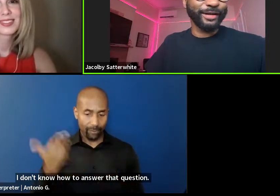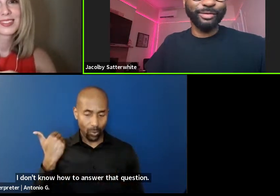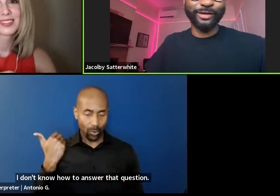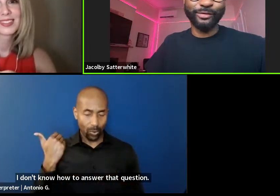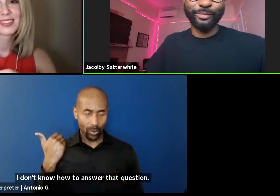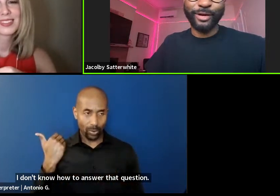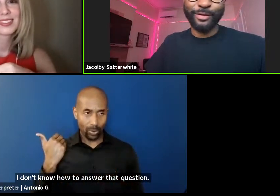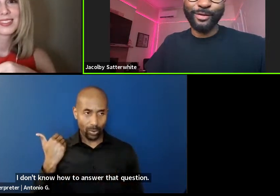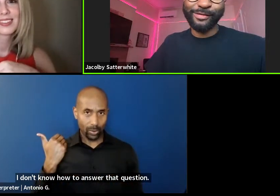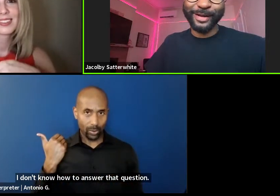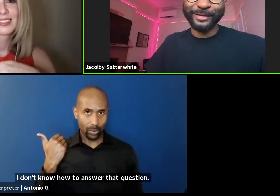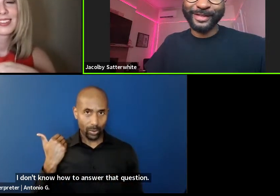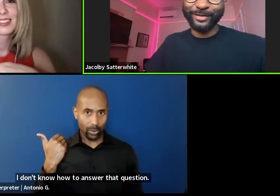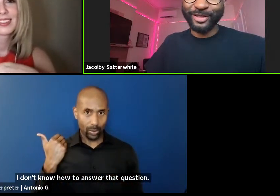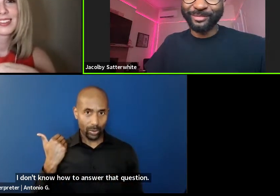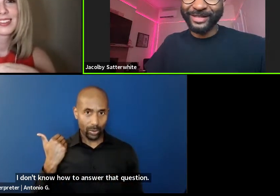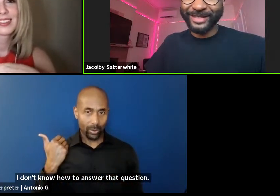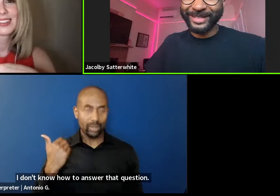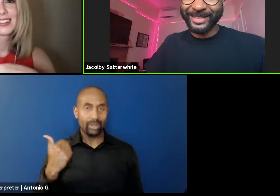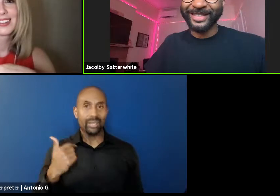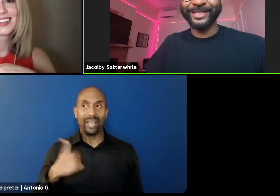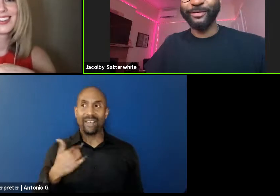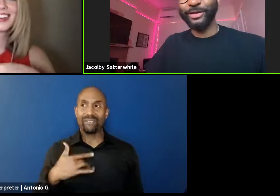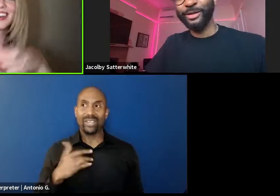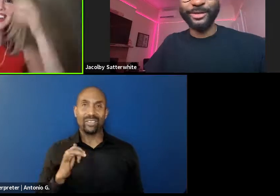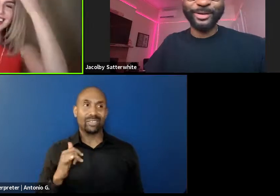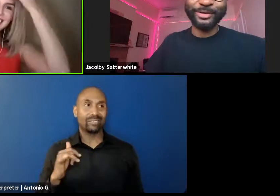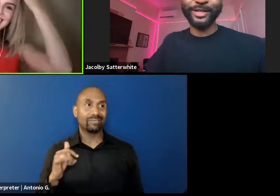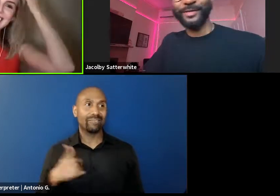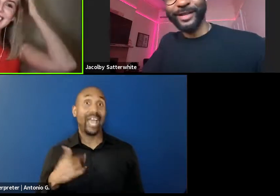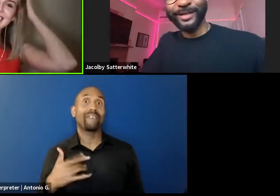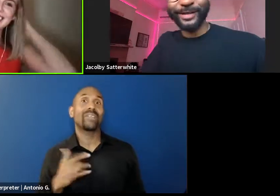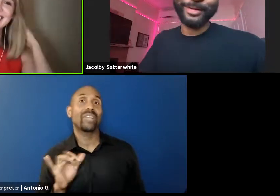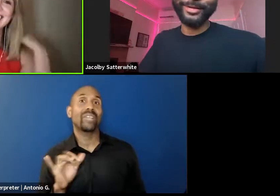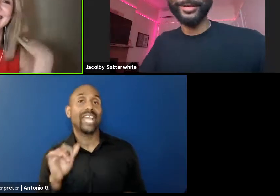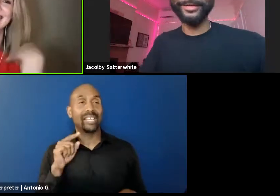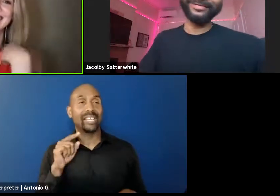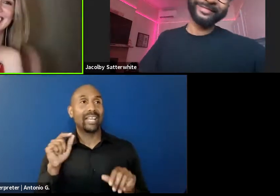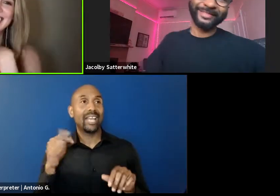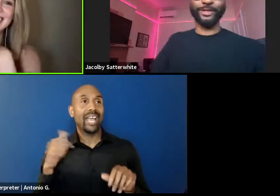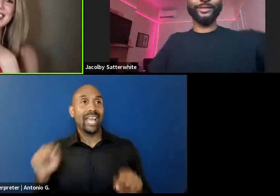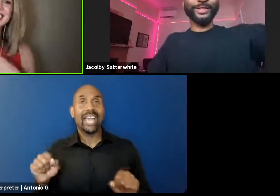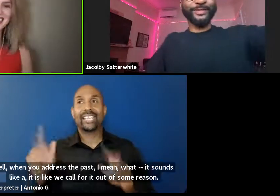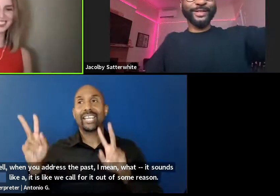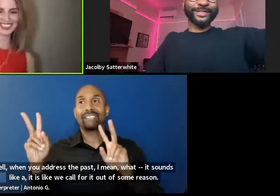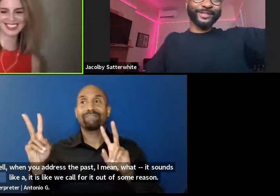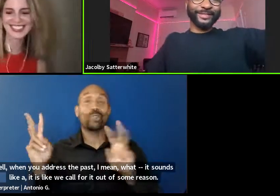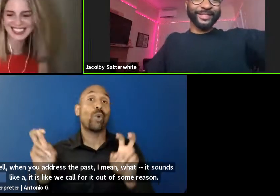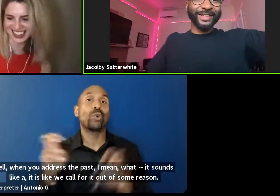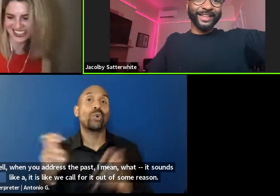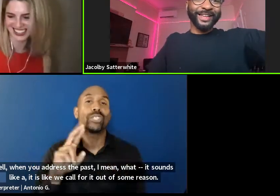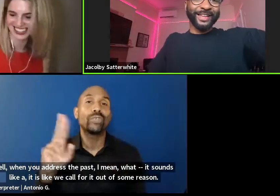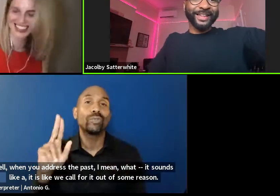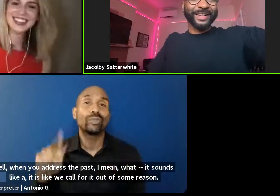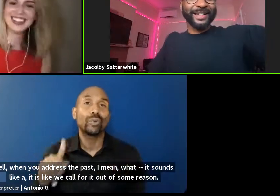I have to like pull a RuPaul quote out of this for some reason. Like, you don't know yourself, how the hell are you going, if you don't love